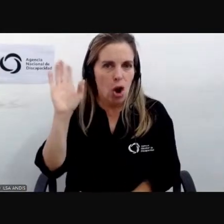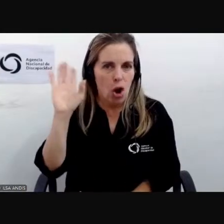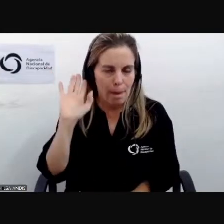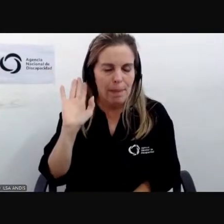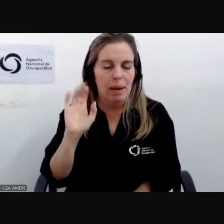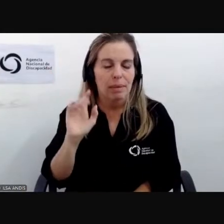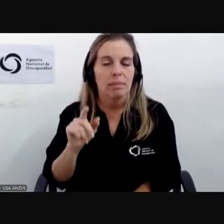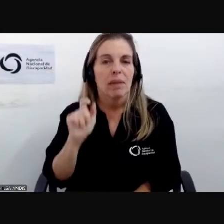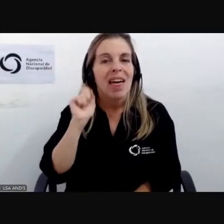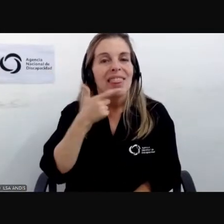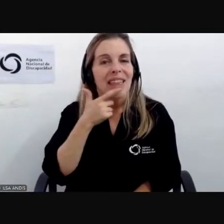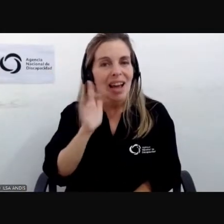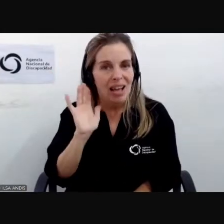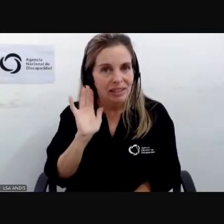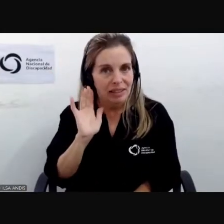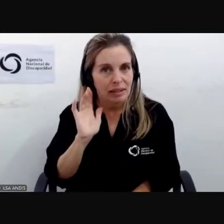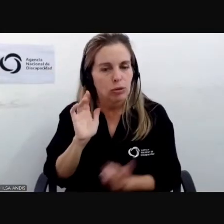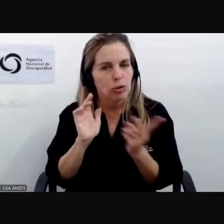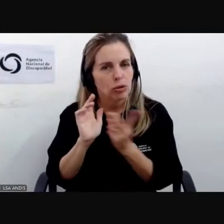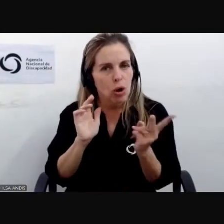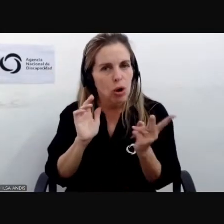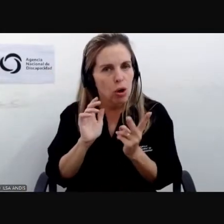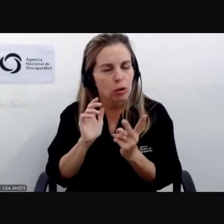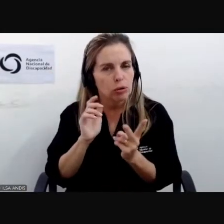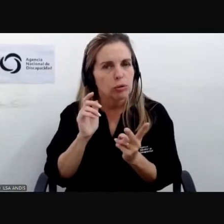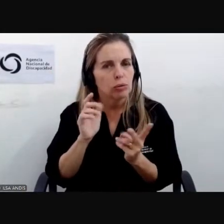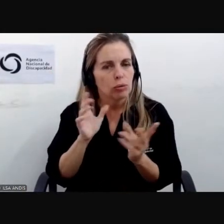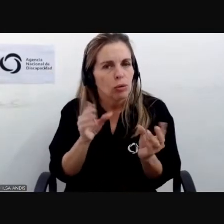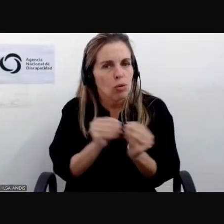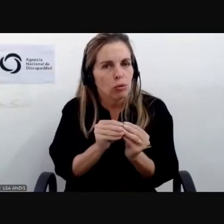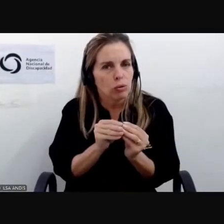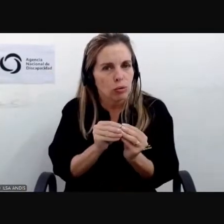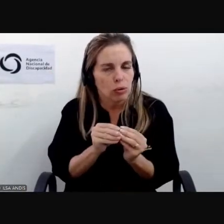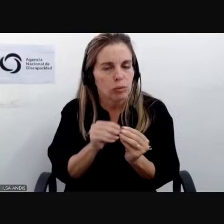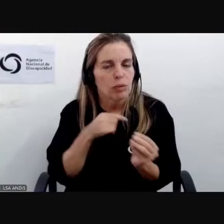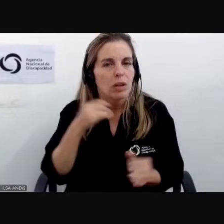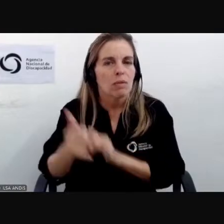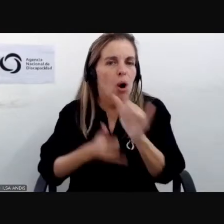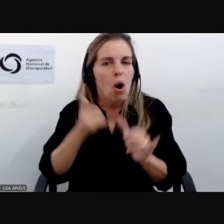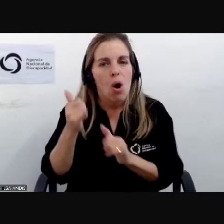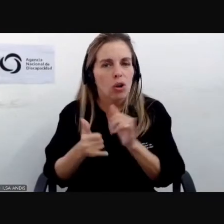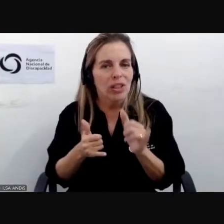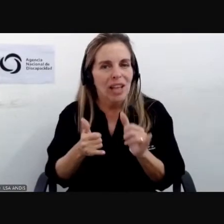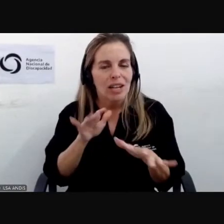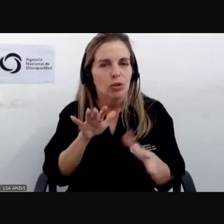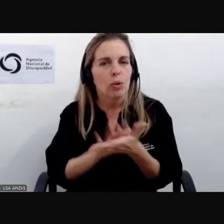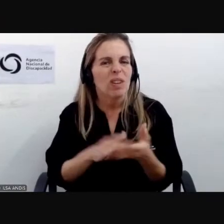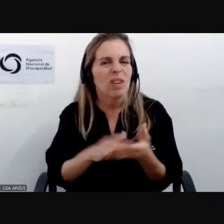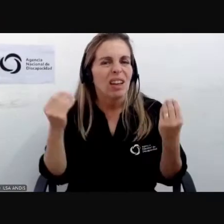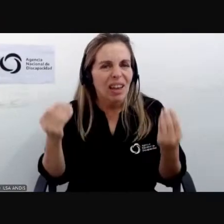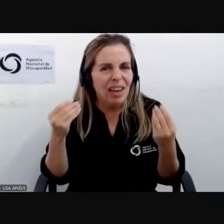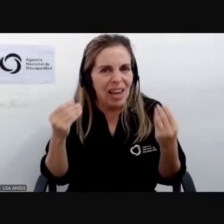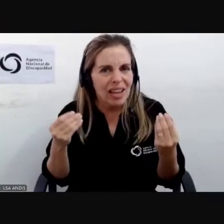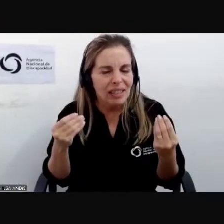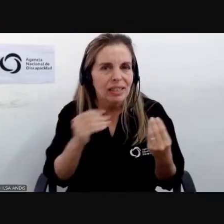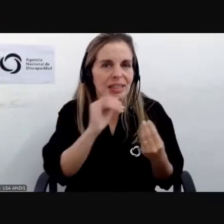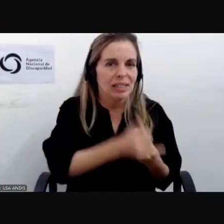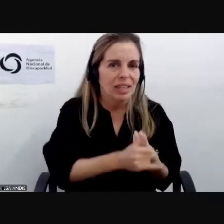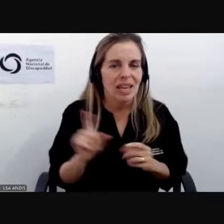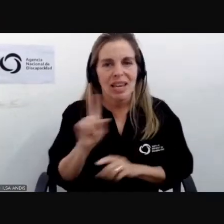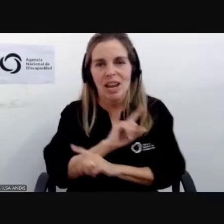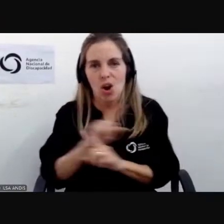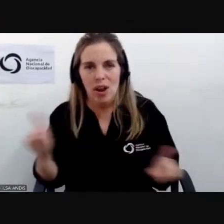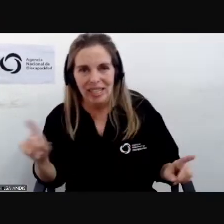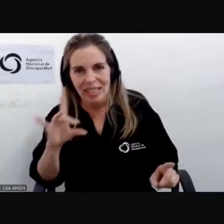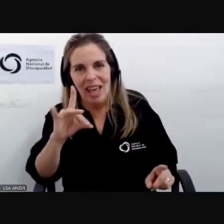largest gas companies in Colombia. So I would like to articulate these two experiences in order to speak a little